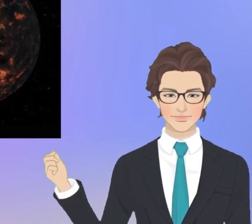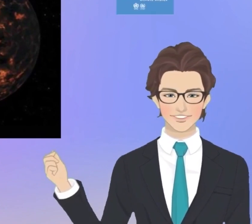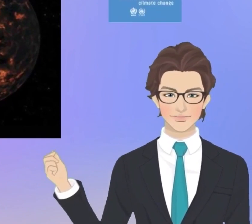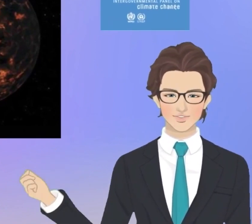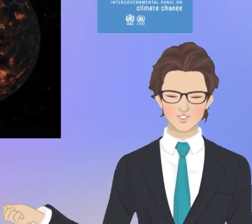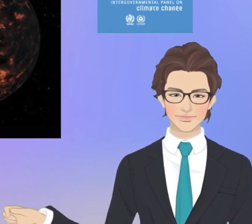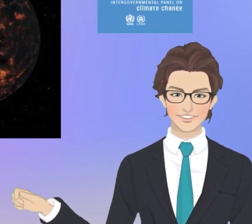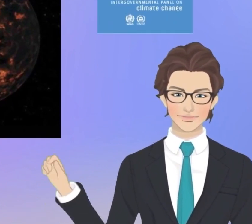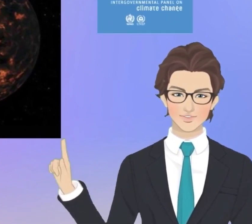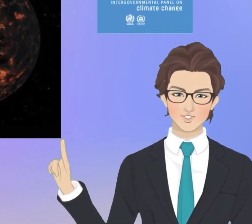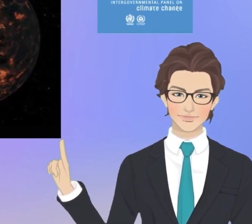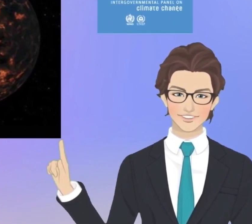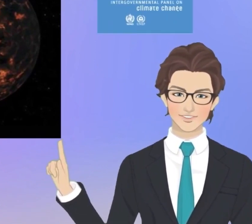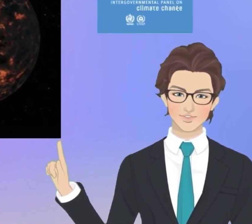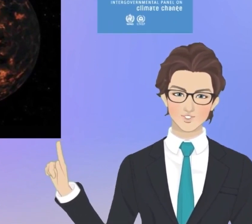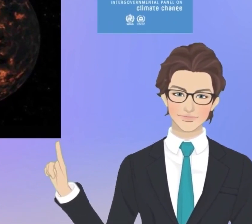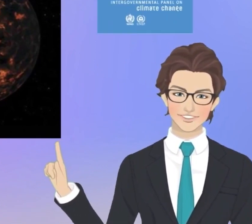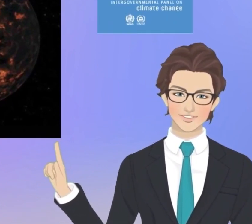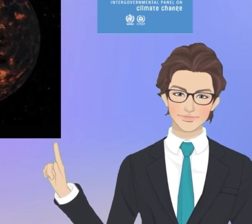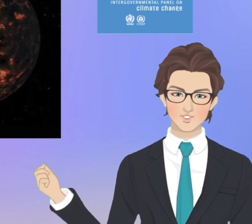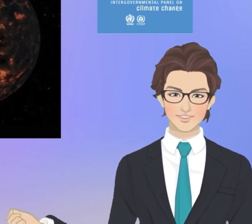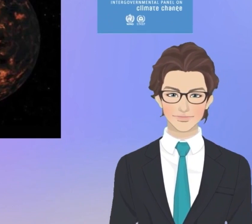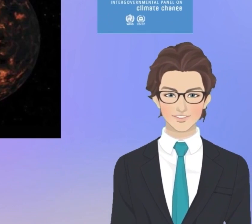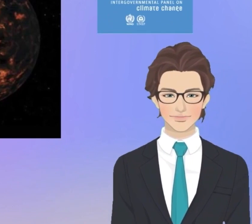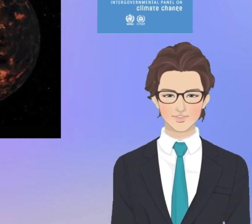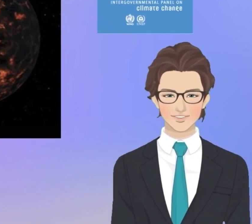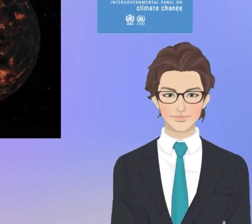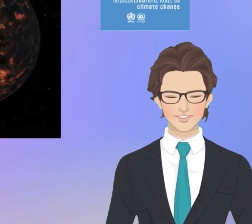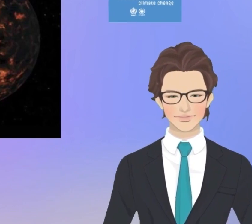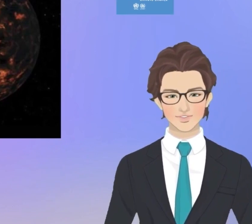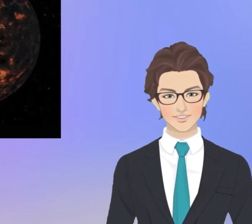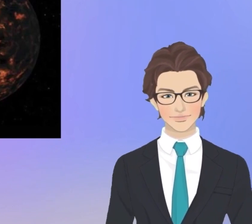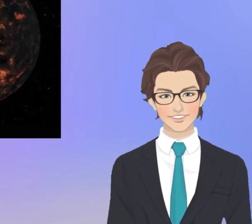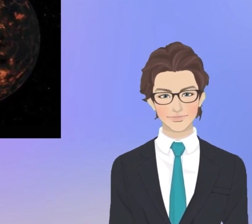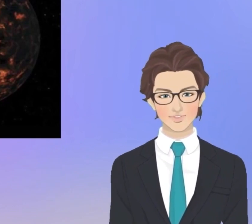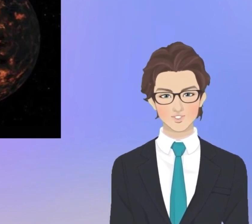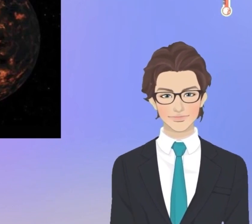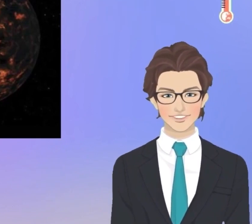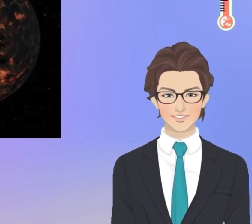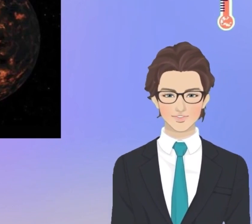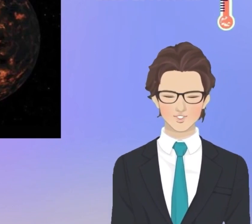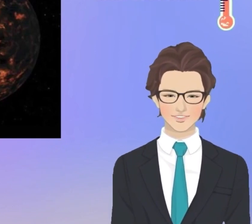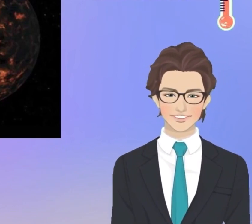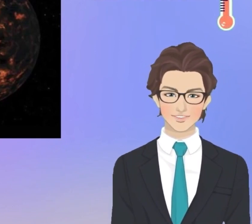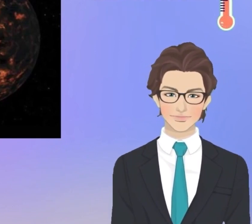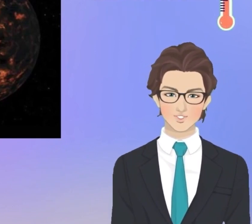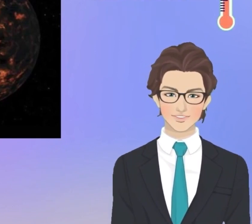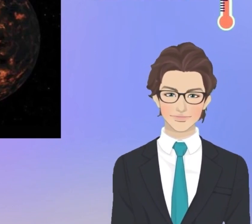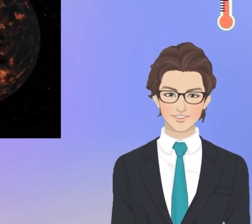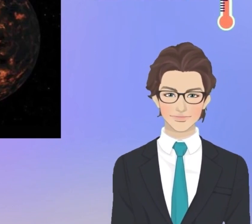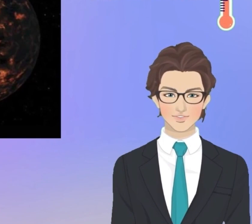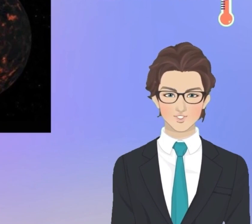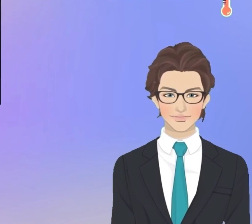Panel on Climate Change, IPCC, average temperatures are already 1.1 degrees Celsius higher than 1850